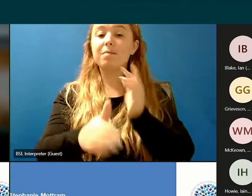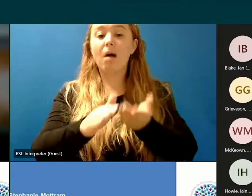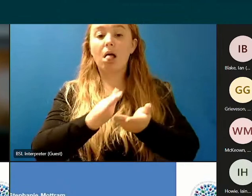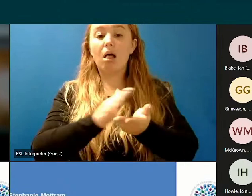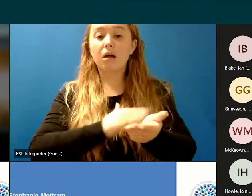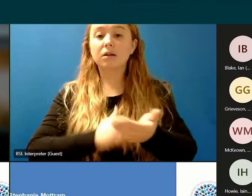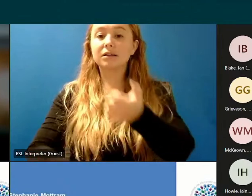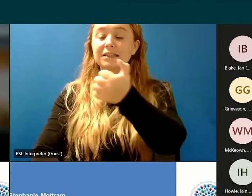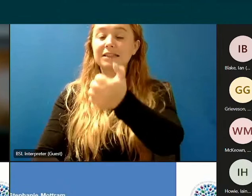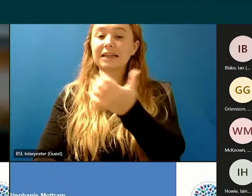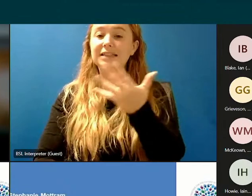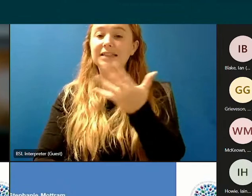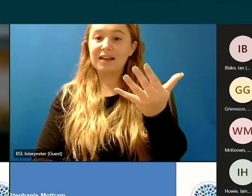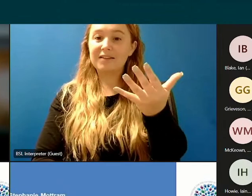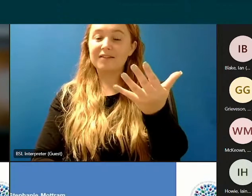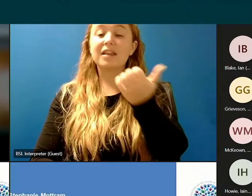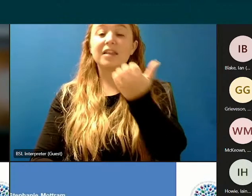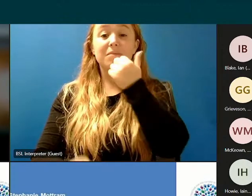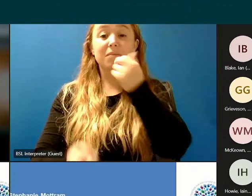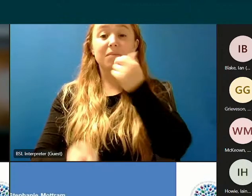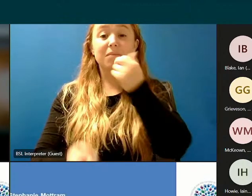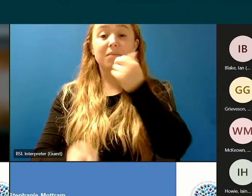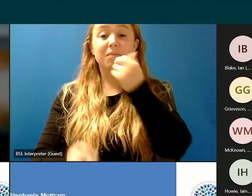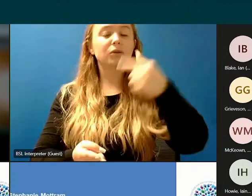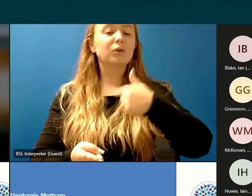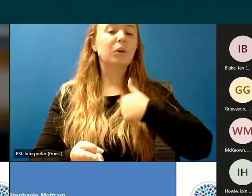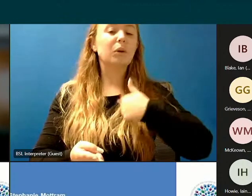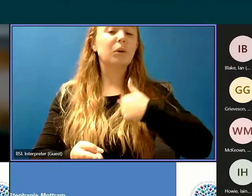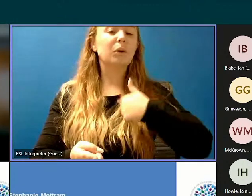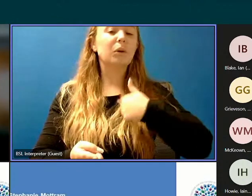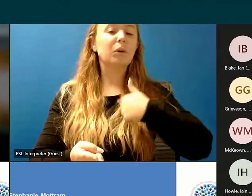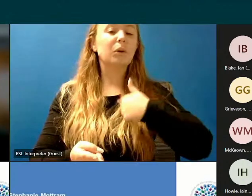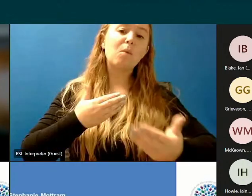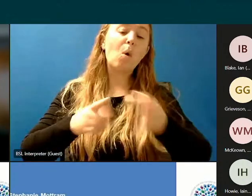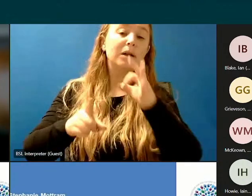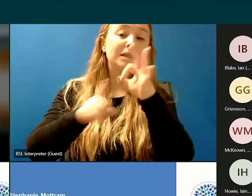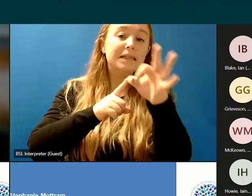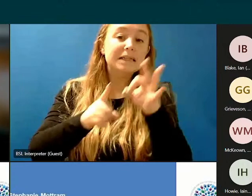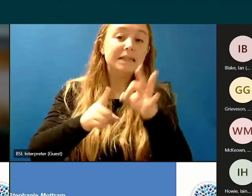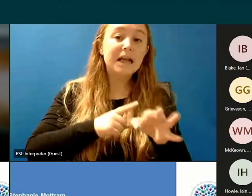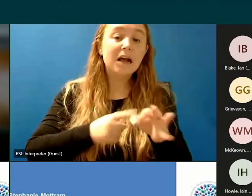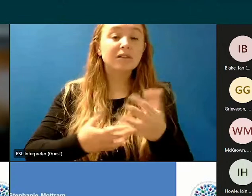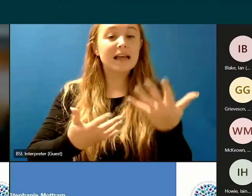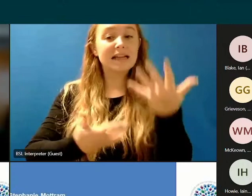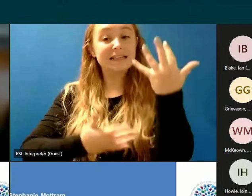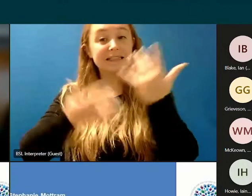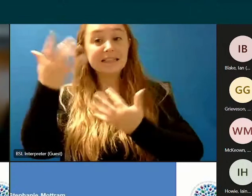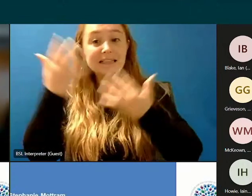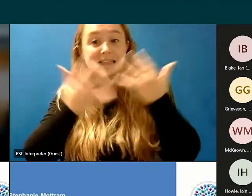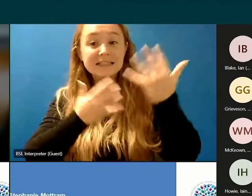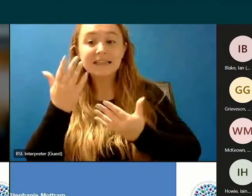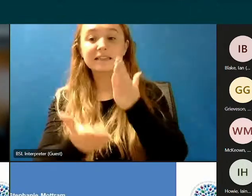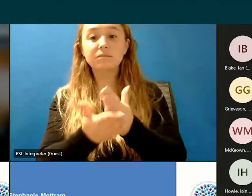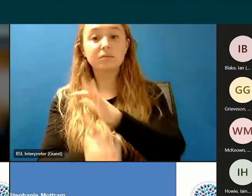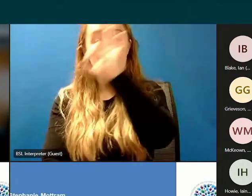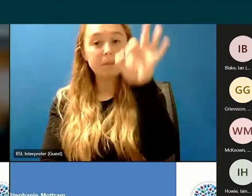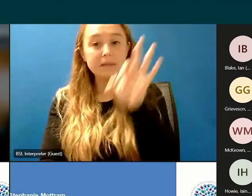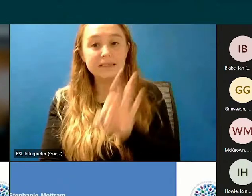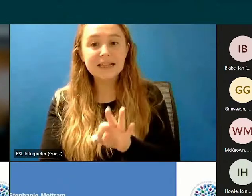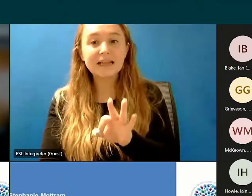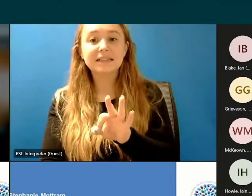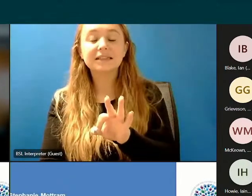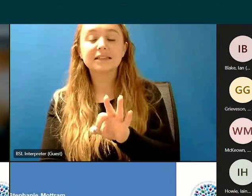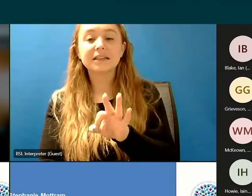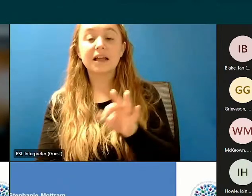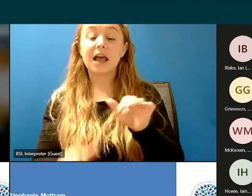have increased. Be interested to get some more detail on that. If we could get some sort of percentages, if you could come back. And then